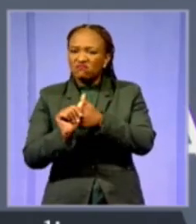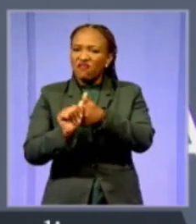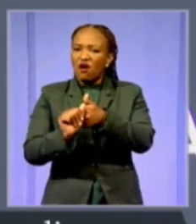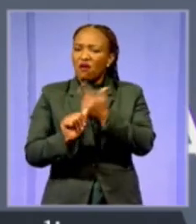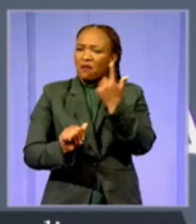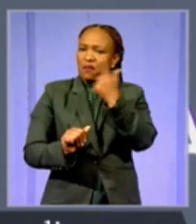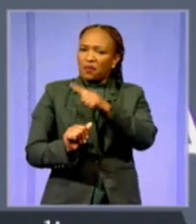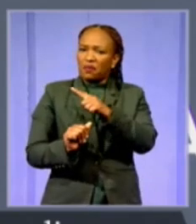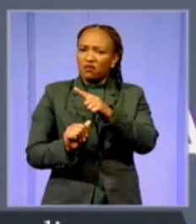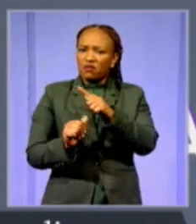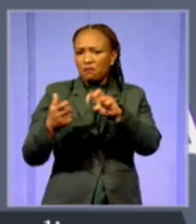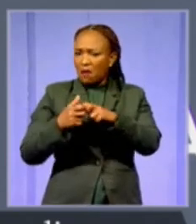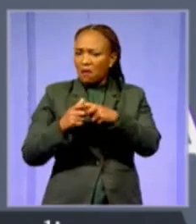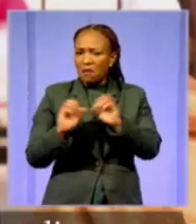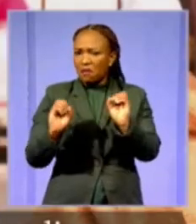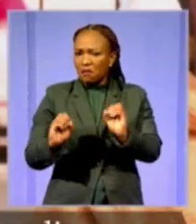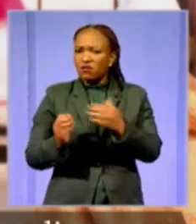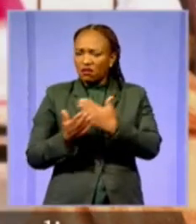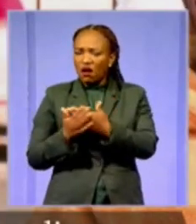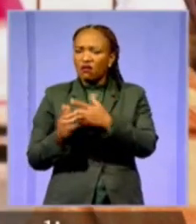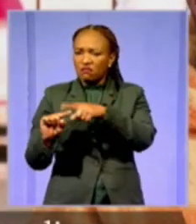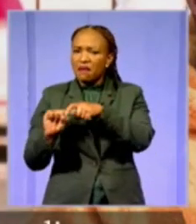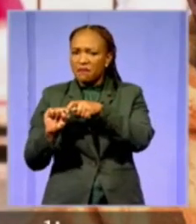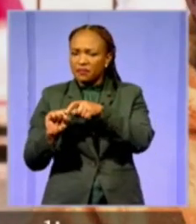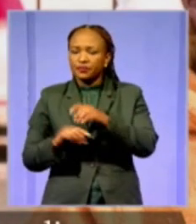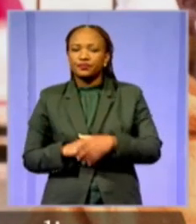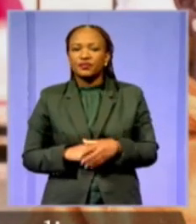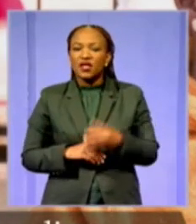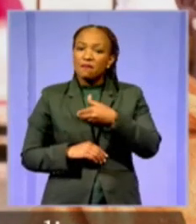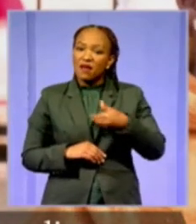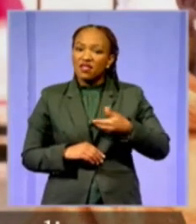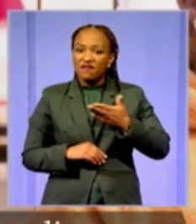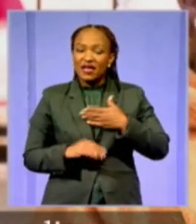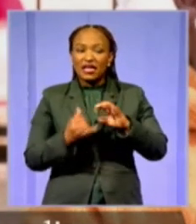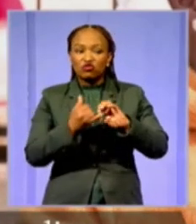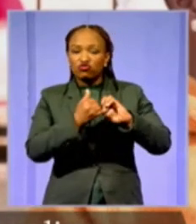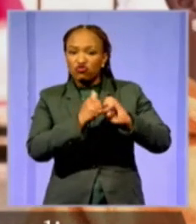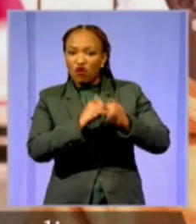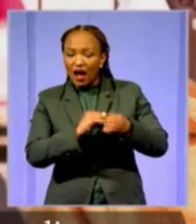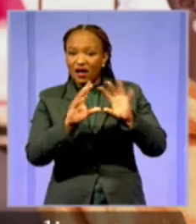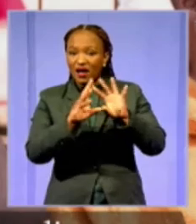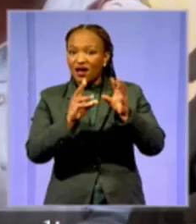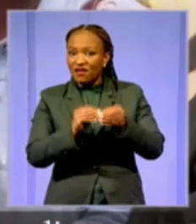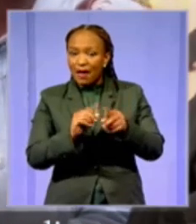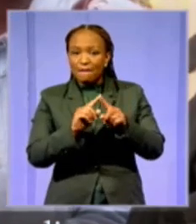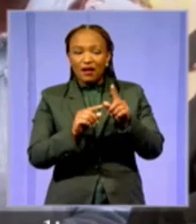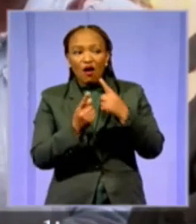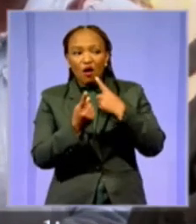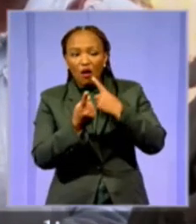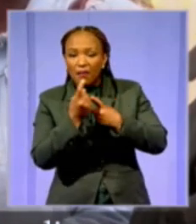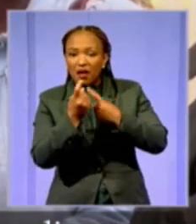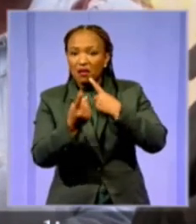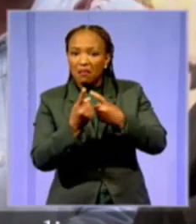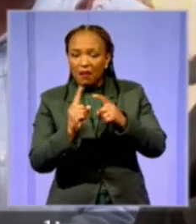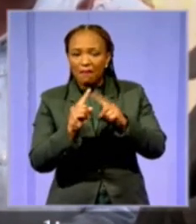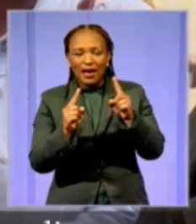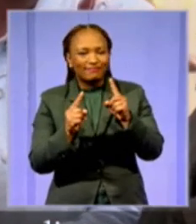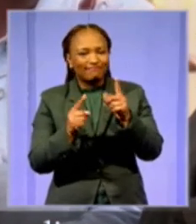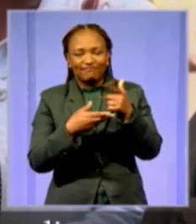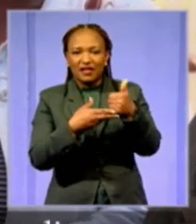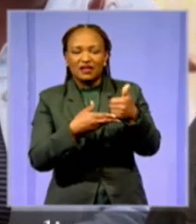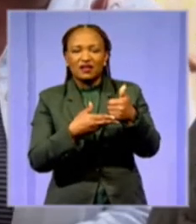a una molato re ngwana ba suspendiwe. Batsadi ba re ba lekile tsotlhe mme dilelo tsa bona ga di sekegelwe tsebe. Ba dirile